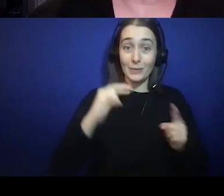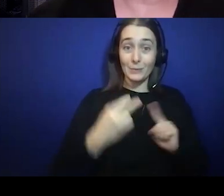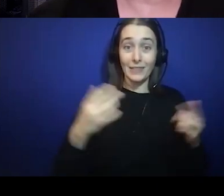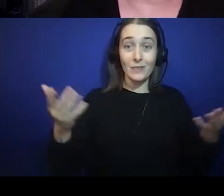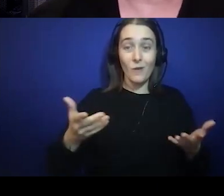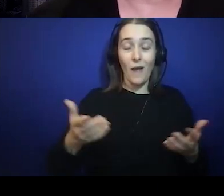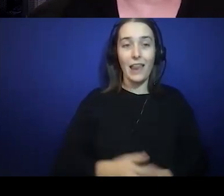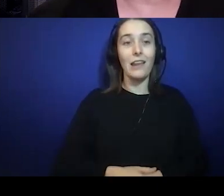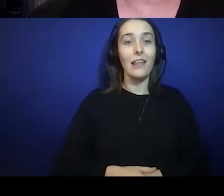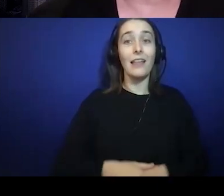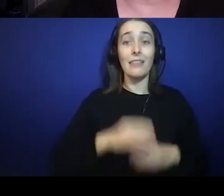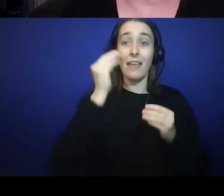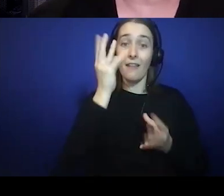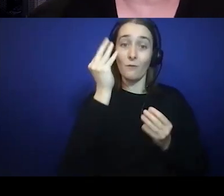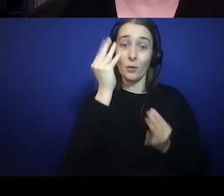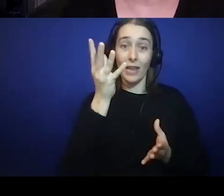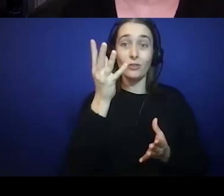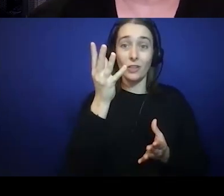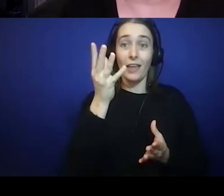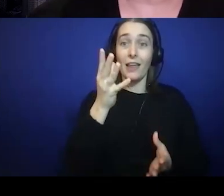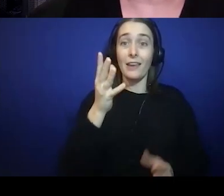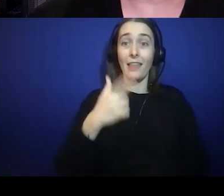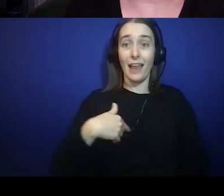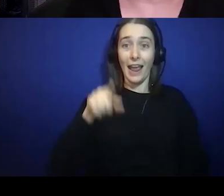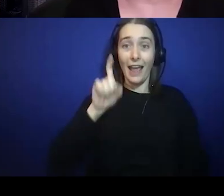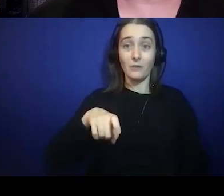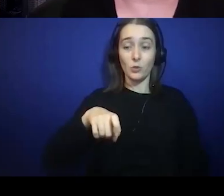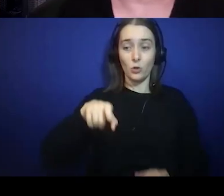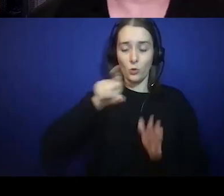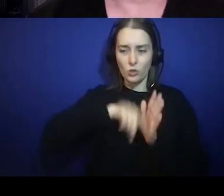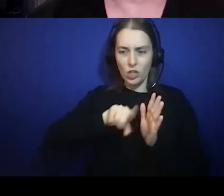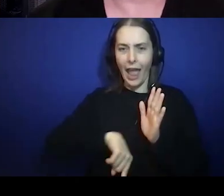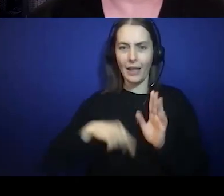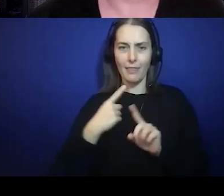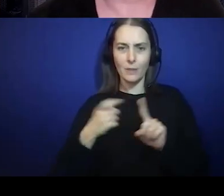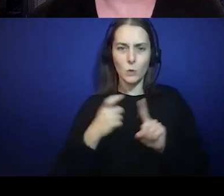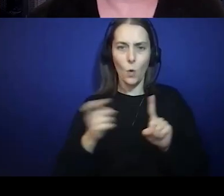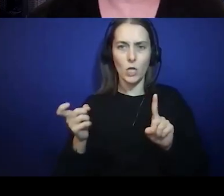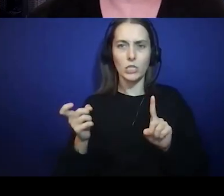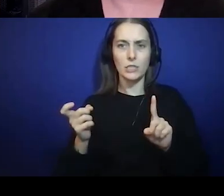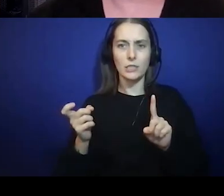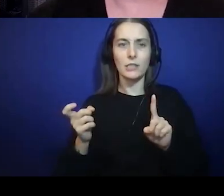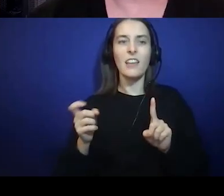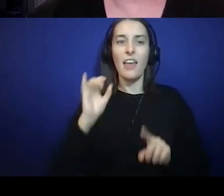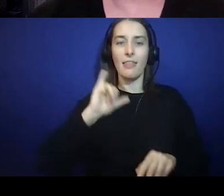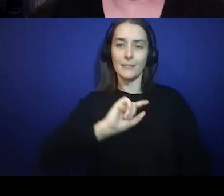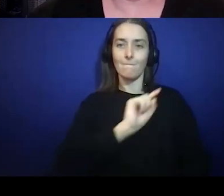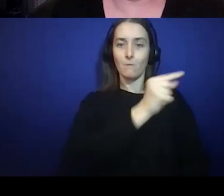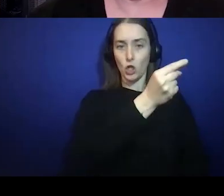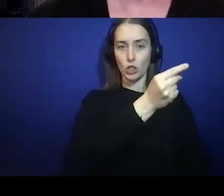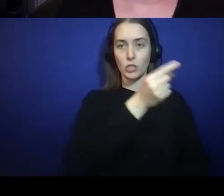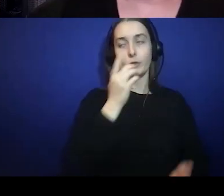the information that I need to vet the source and its usefulness might come first. So that could be